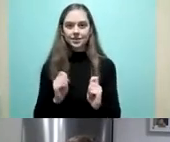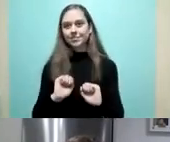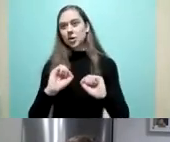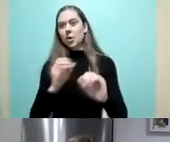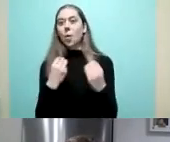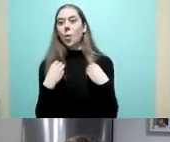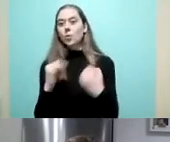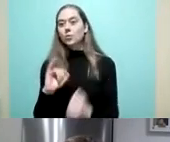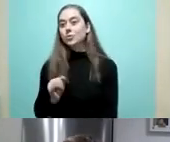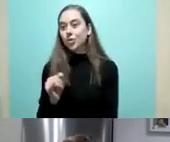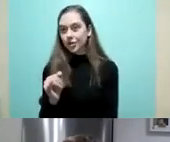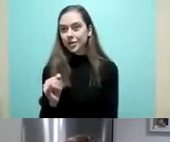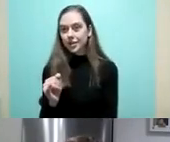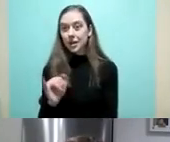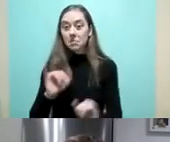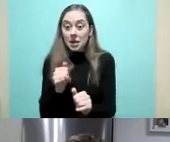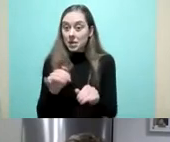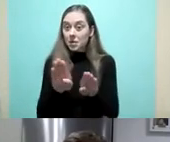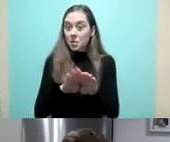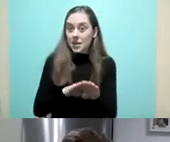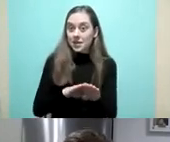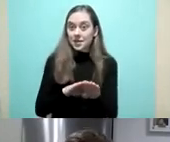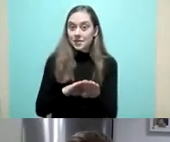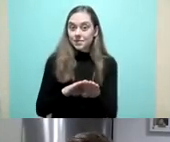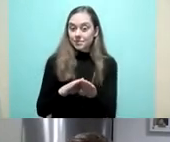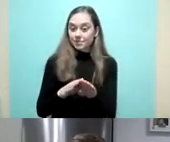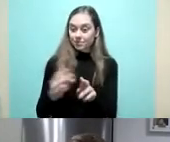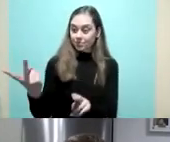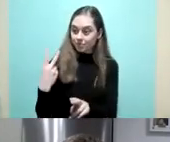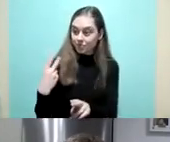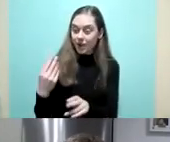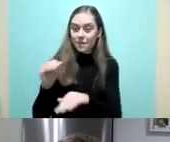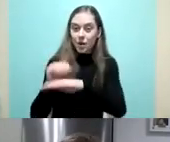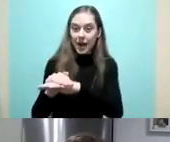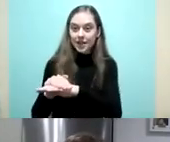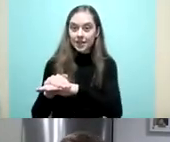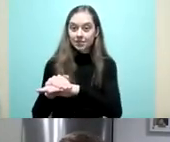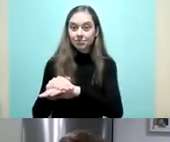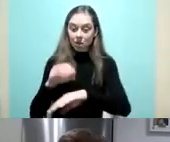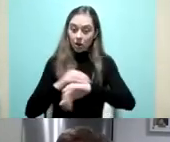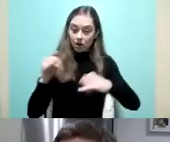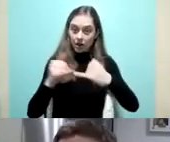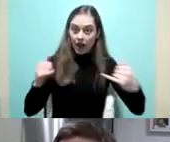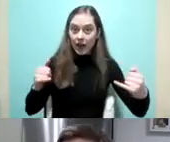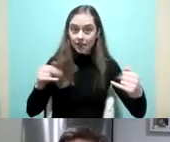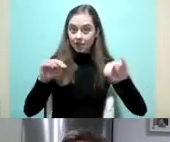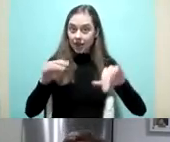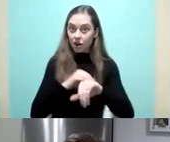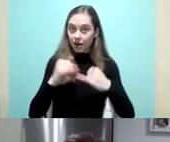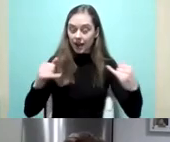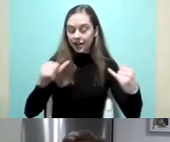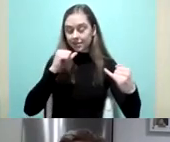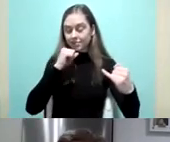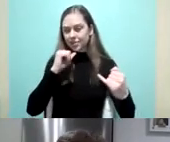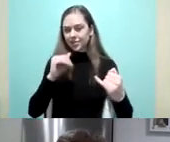with a training buddy. It could be online, it could be in, you can still be in contact. You don't have to be shoulder to shoulder, but